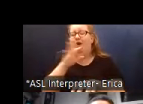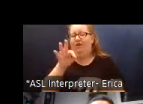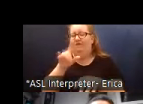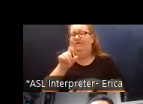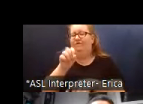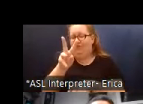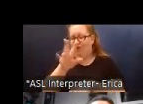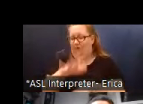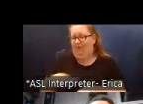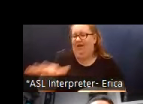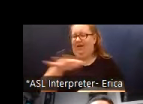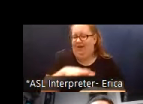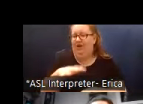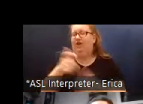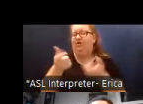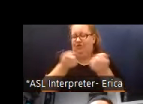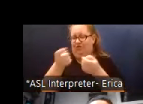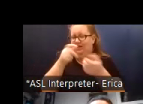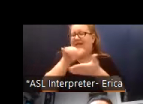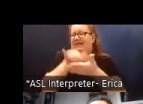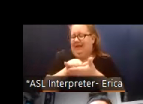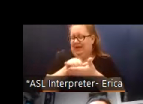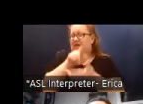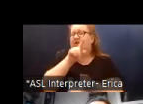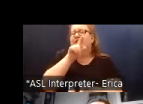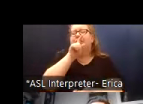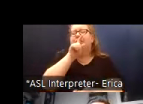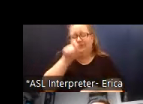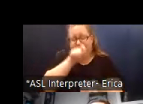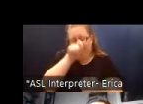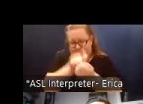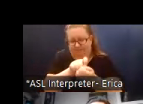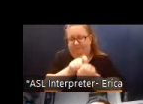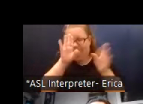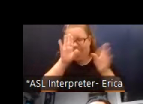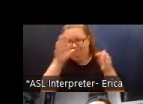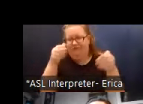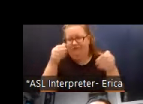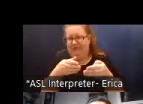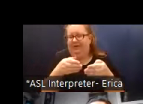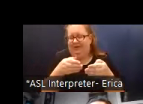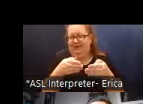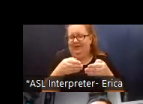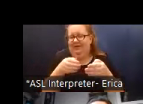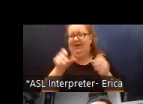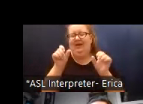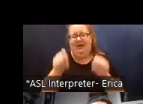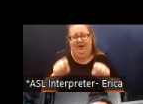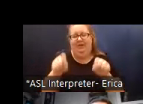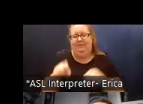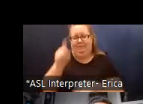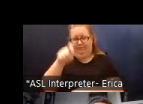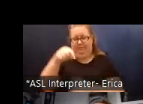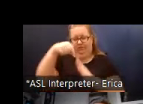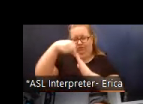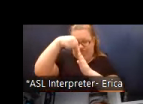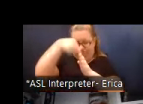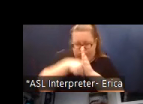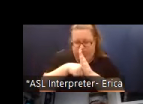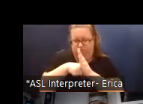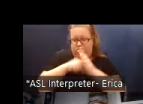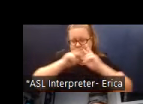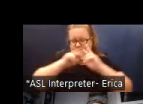is certainly a particular focus. That would be potentially needed to go deeper and look